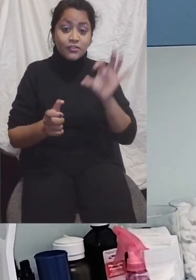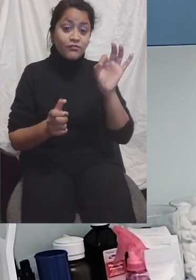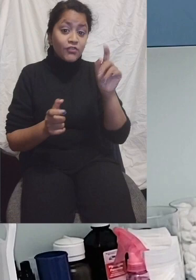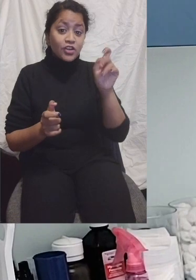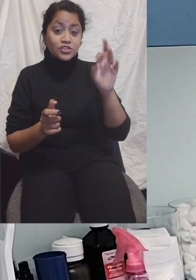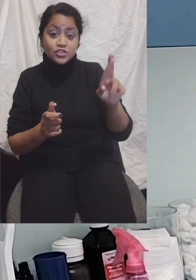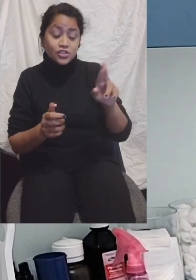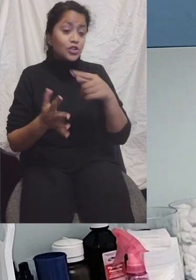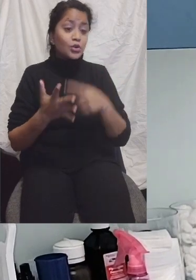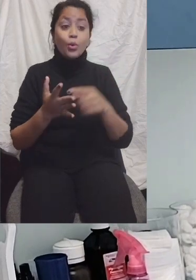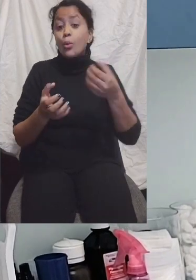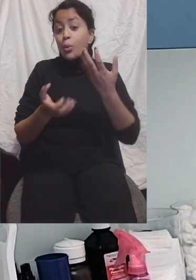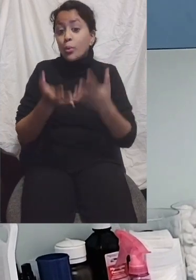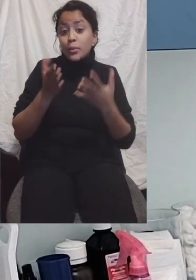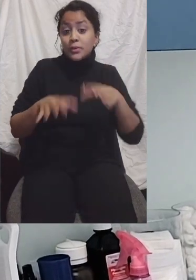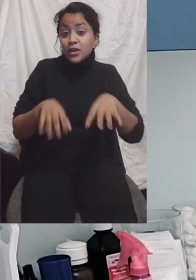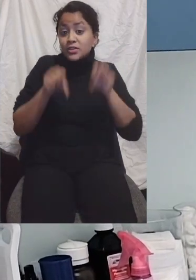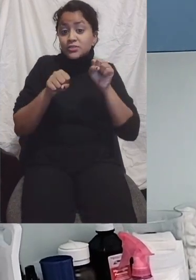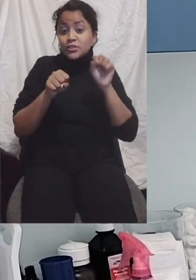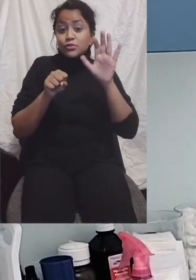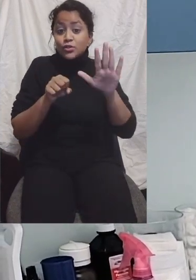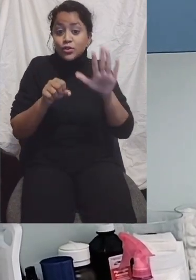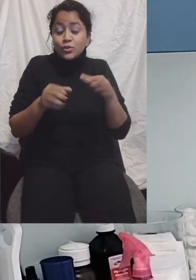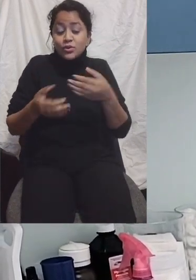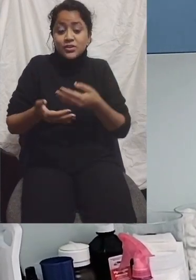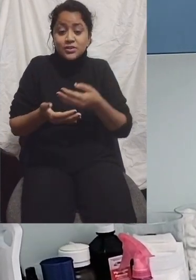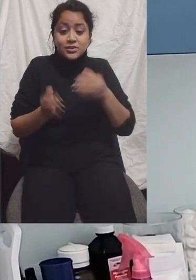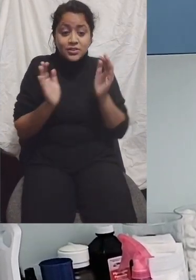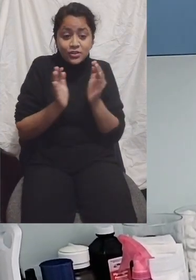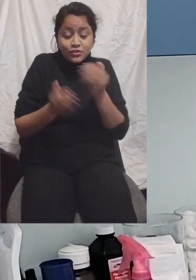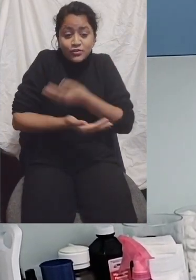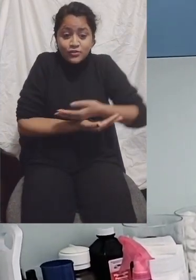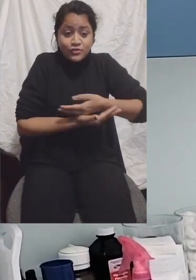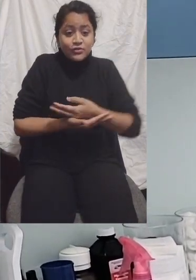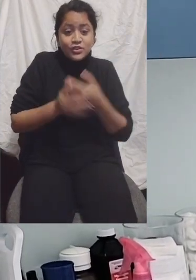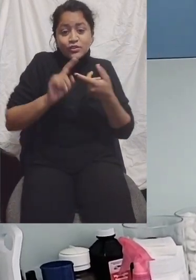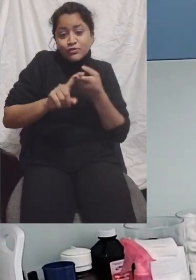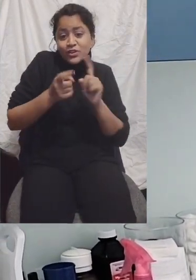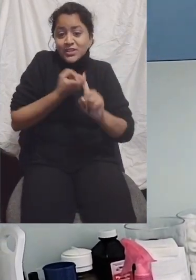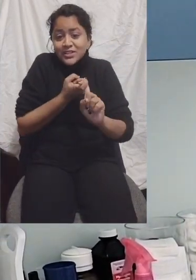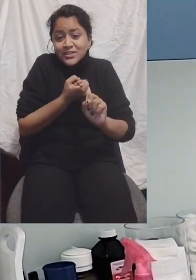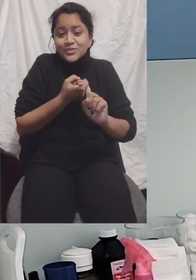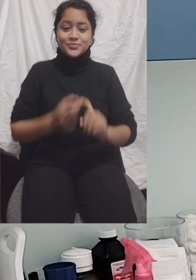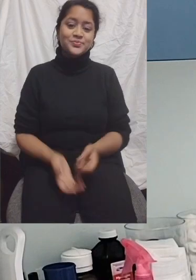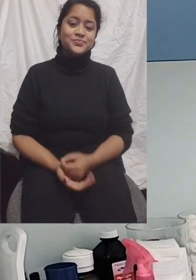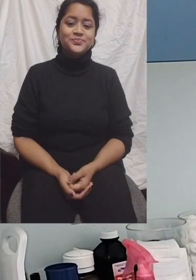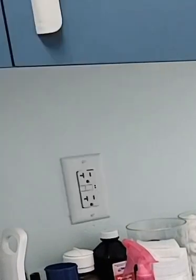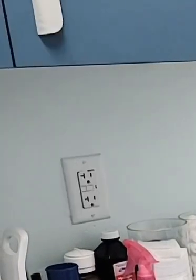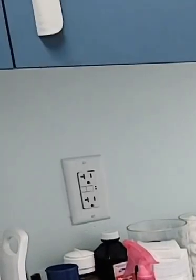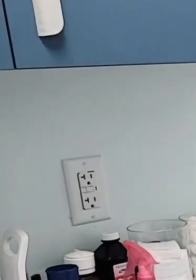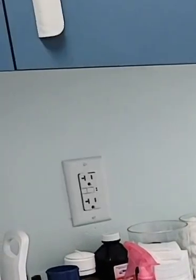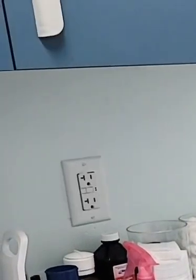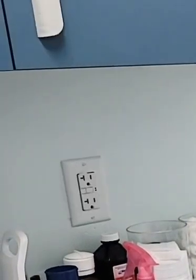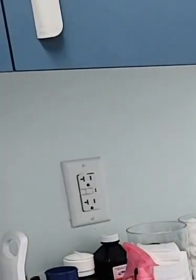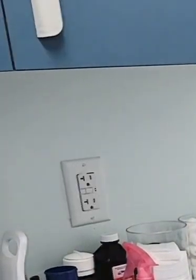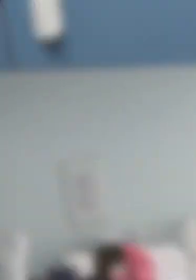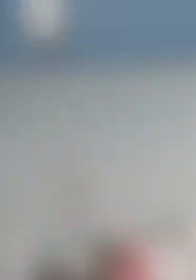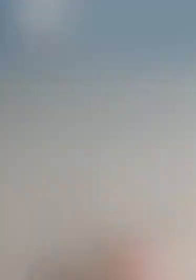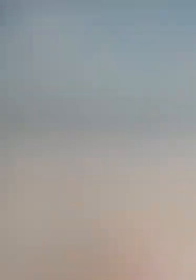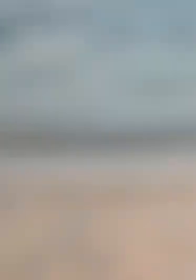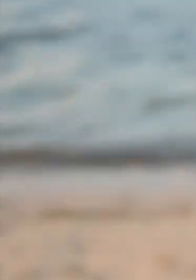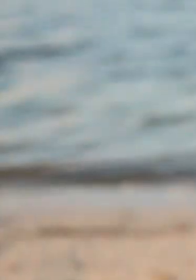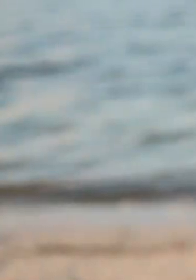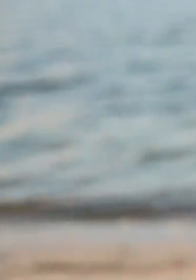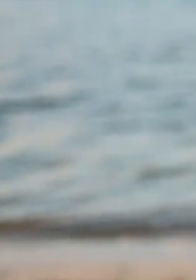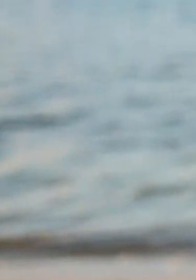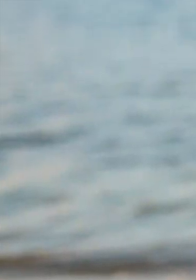you to volunteer, donate, foster, or even adopt your own little furry buddy.